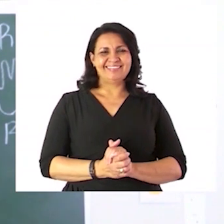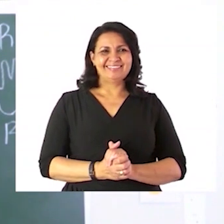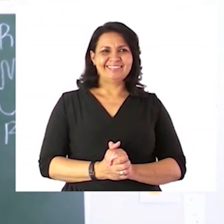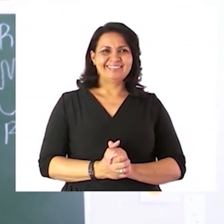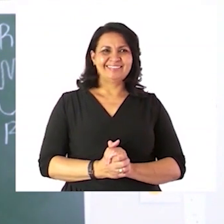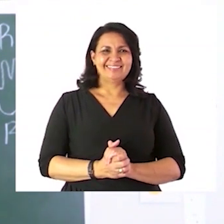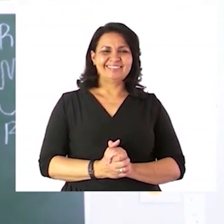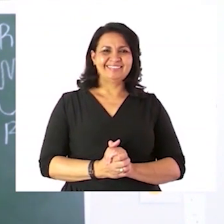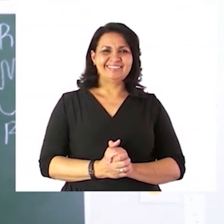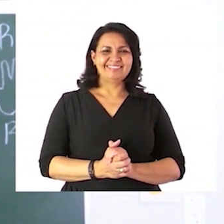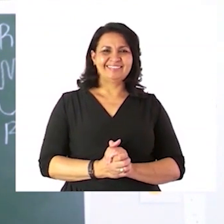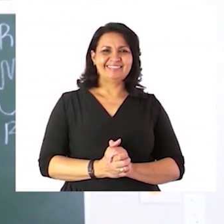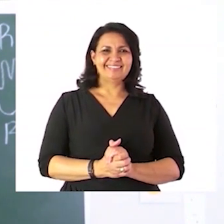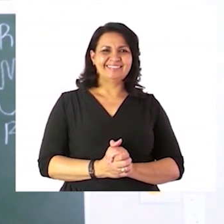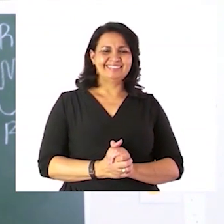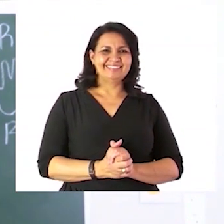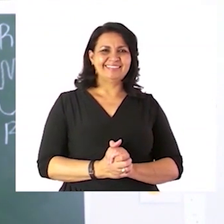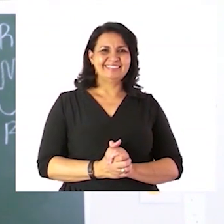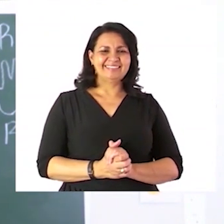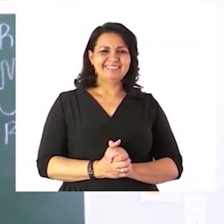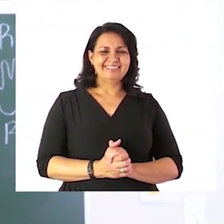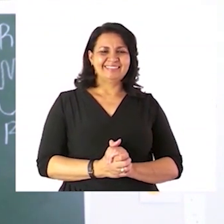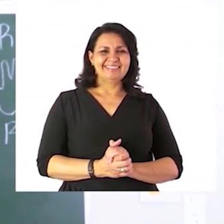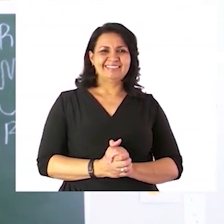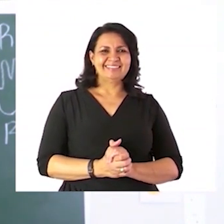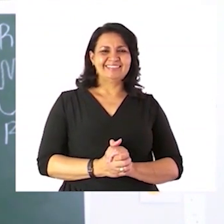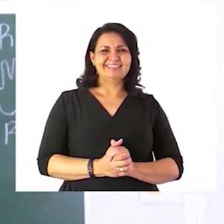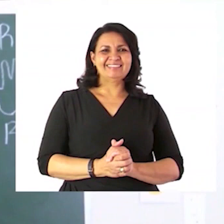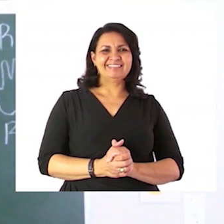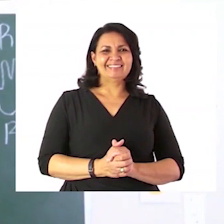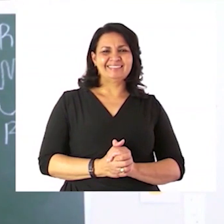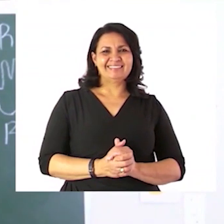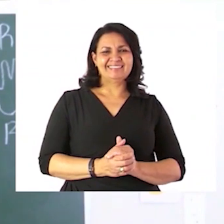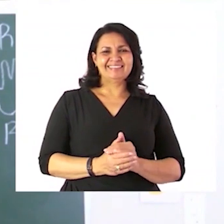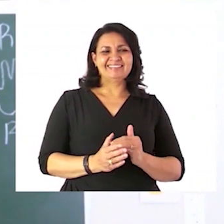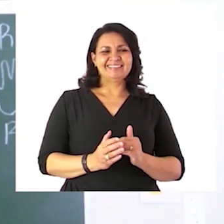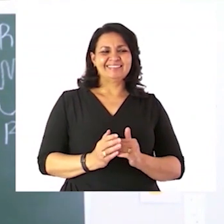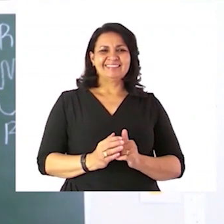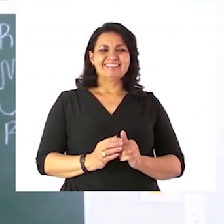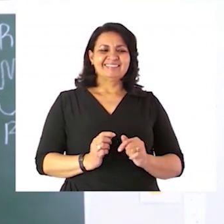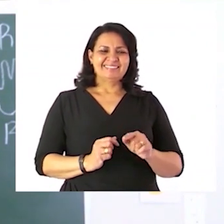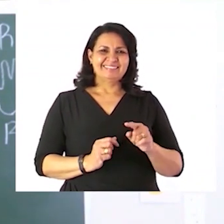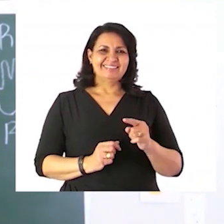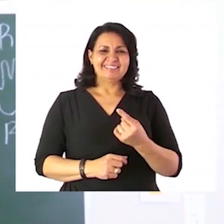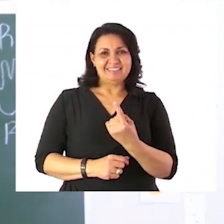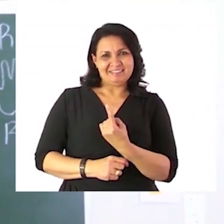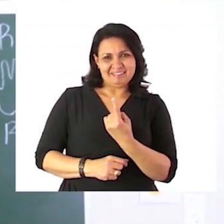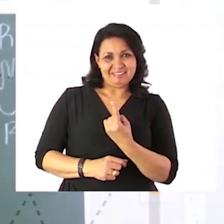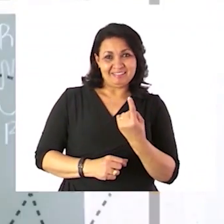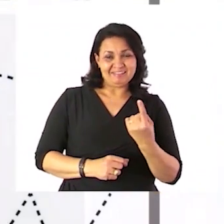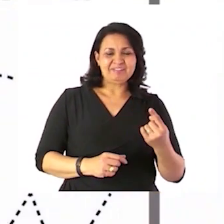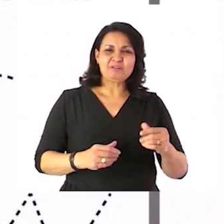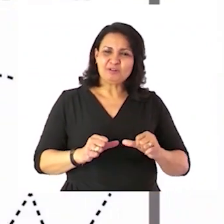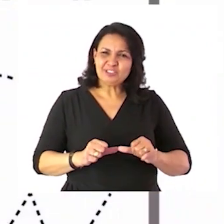Now we can stop so that our friends can finish the rest of the